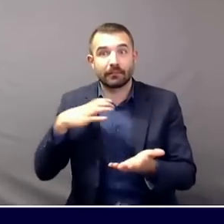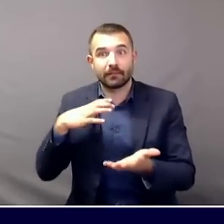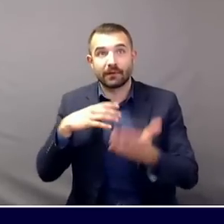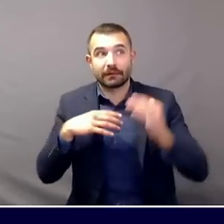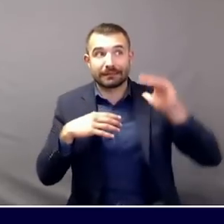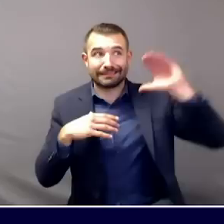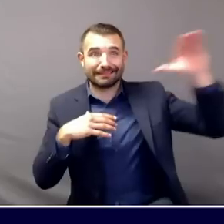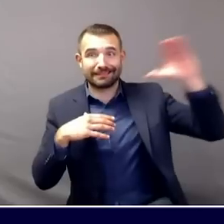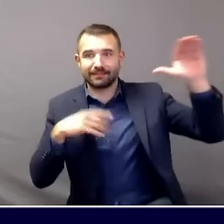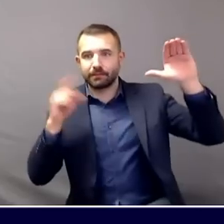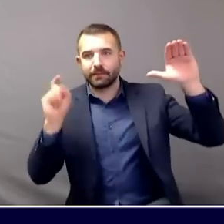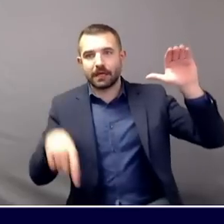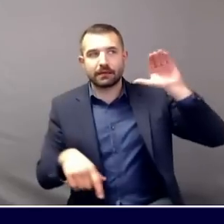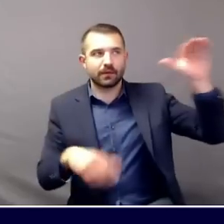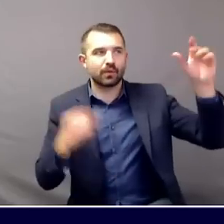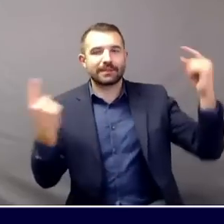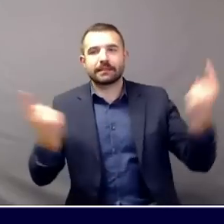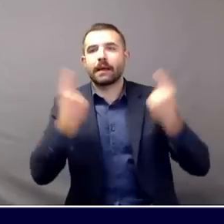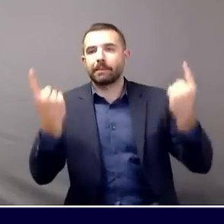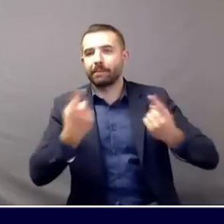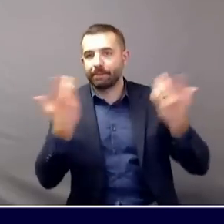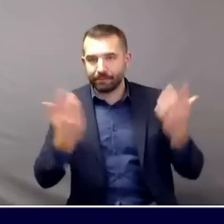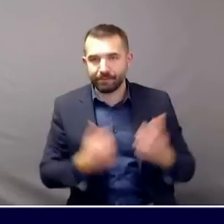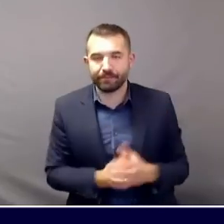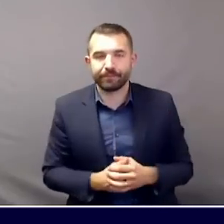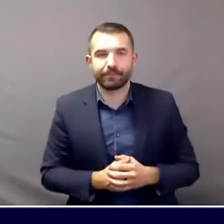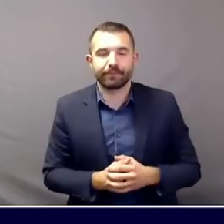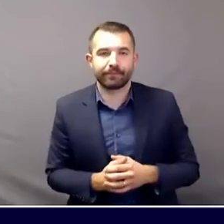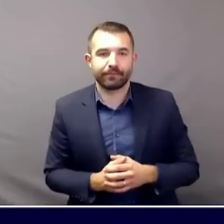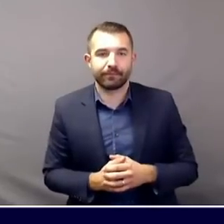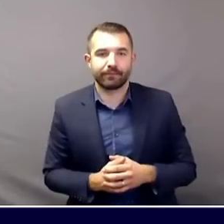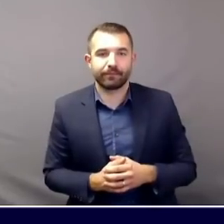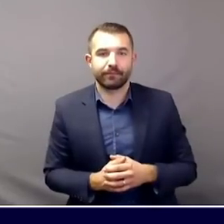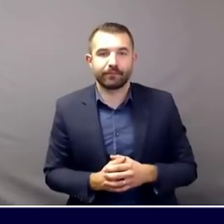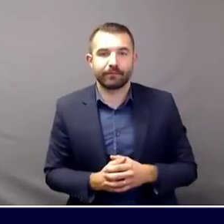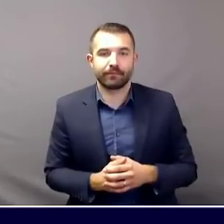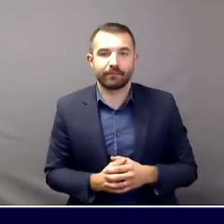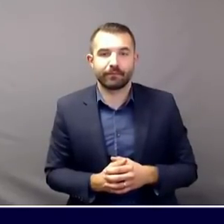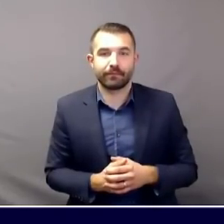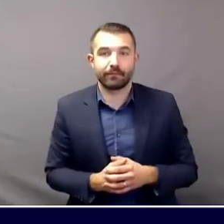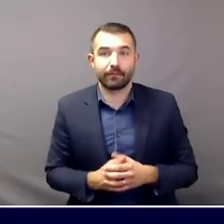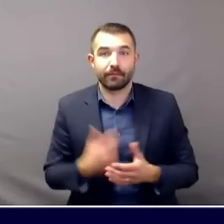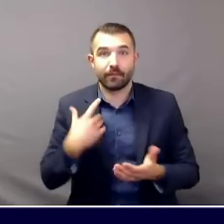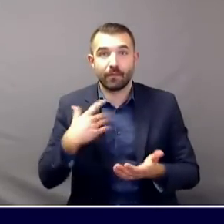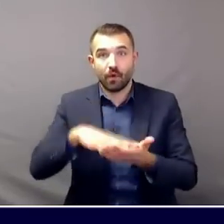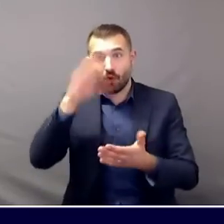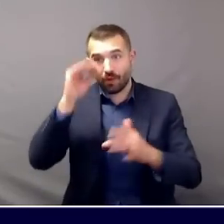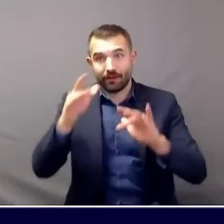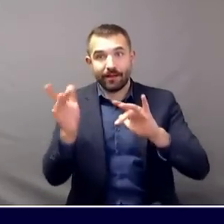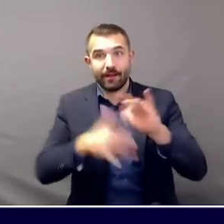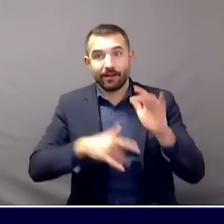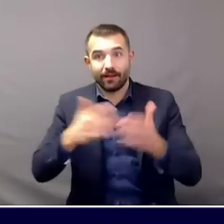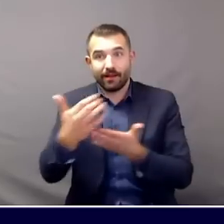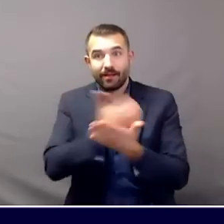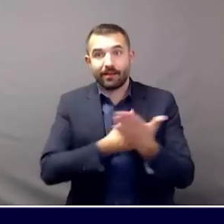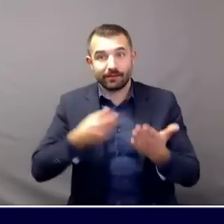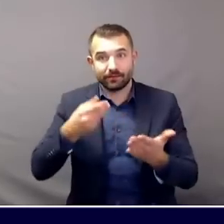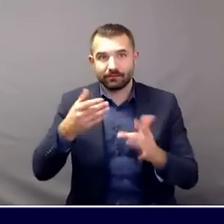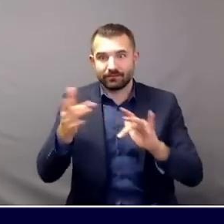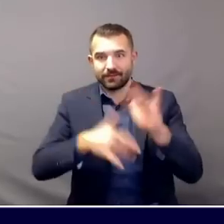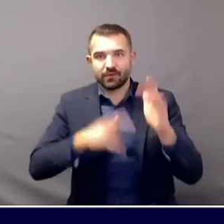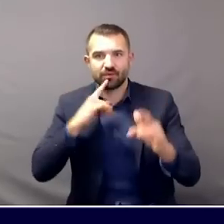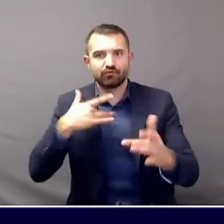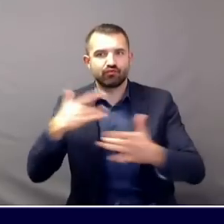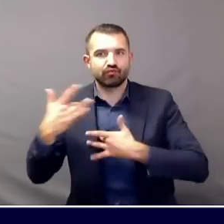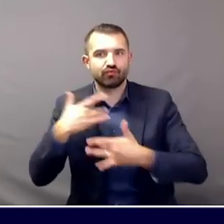concerned about the learnings gap and the earnings gap, students still not having access to remote learning, and the